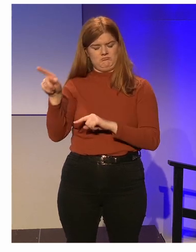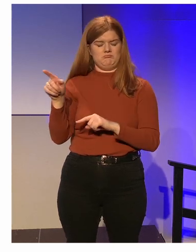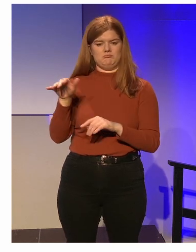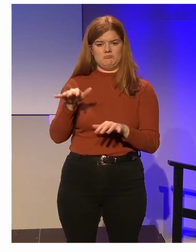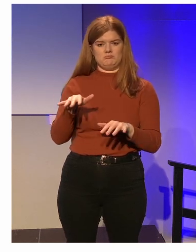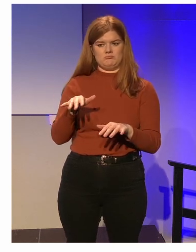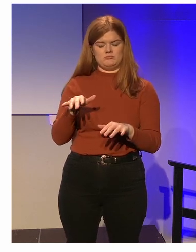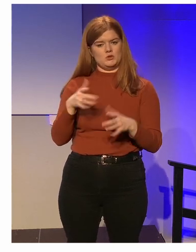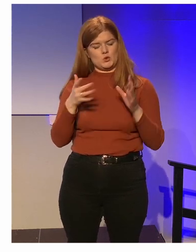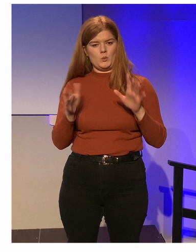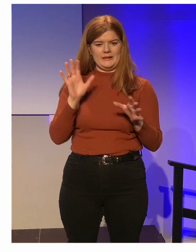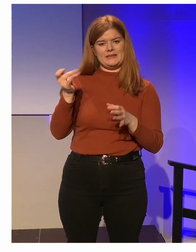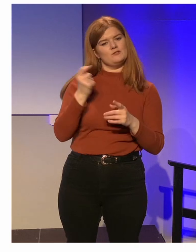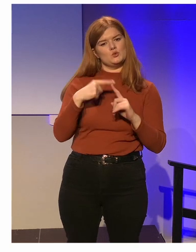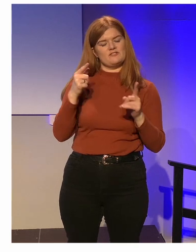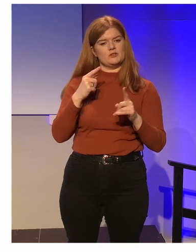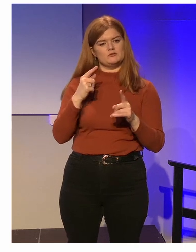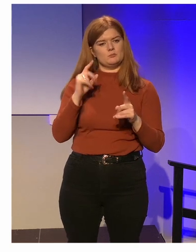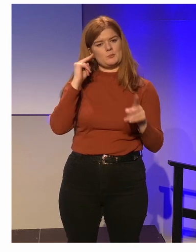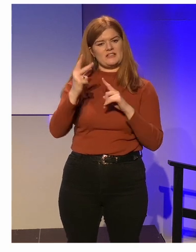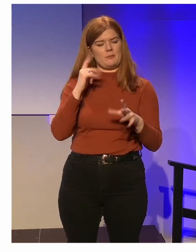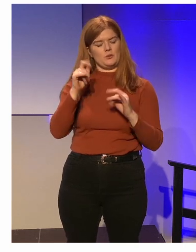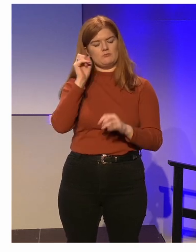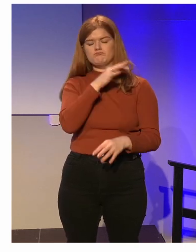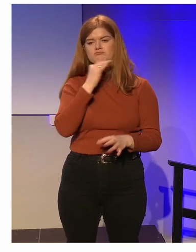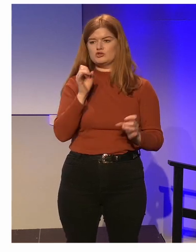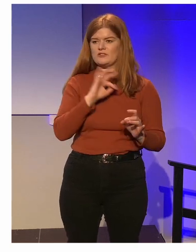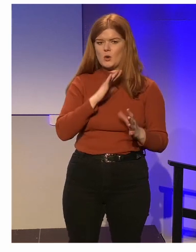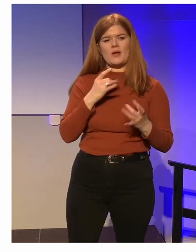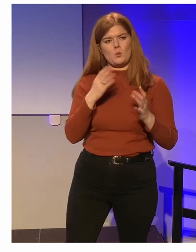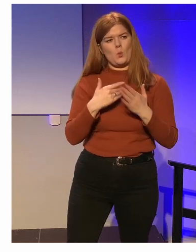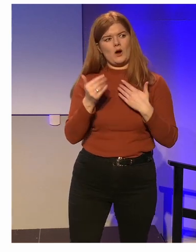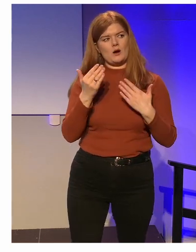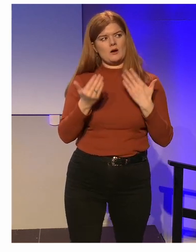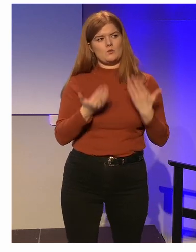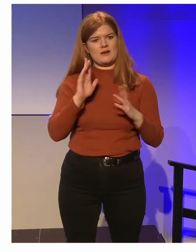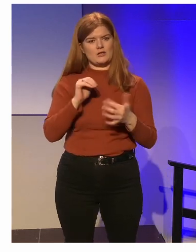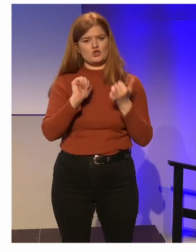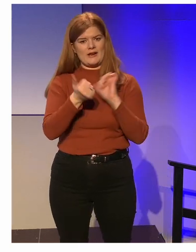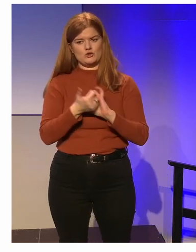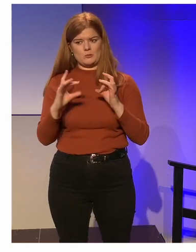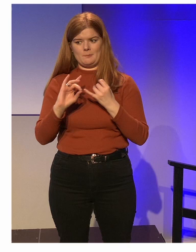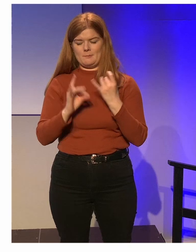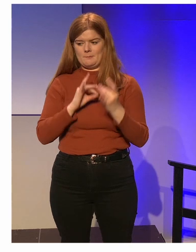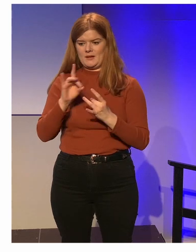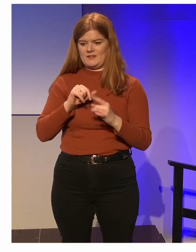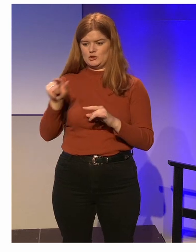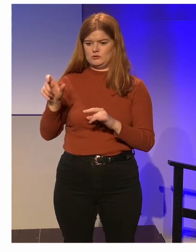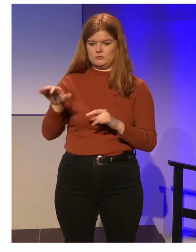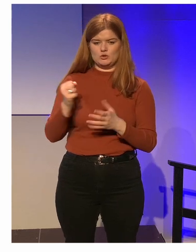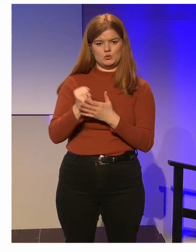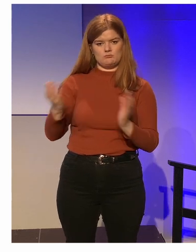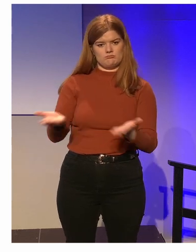teacher's lesson. So it gives you food for thought as well. It makes you think about, what can I do to try and engage